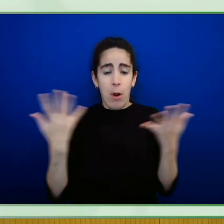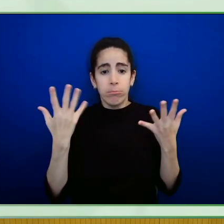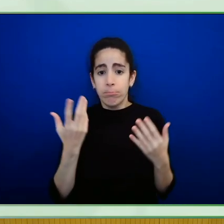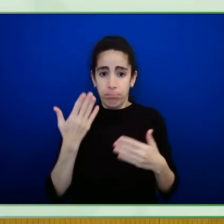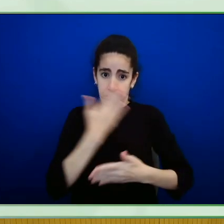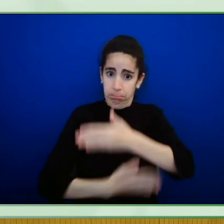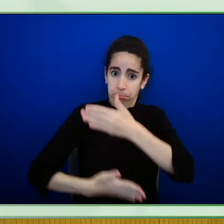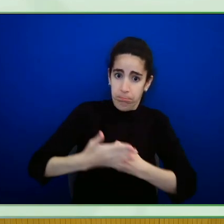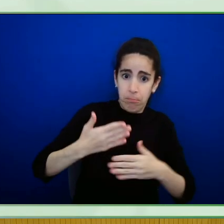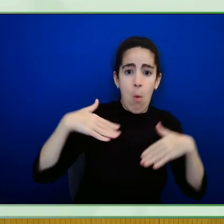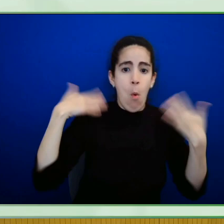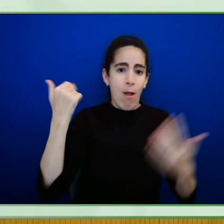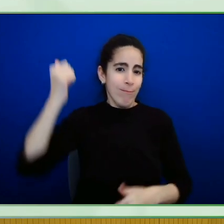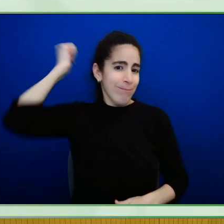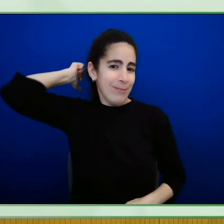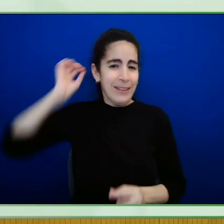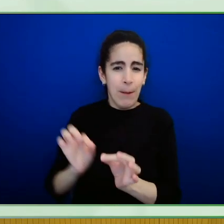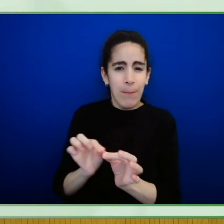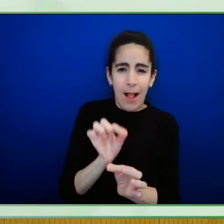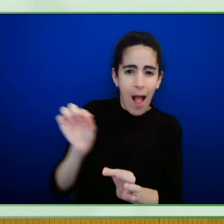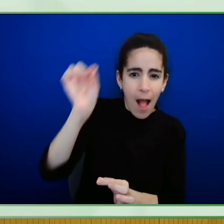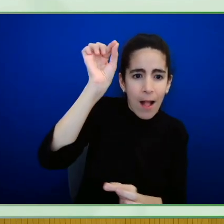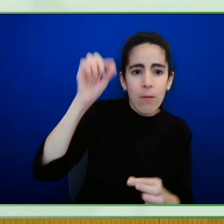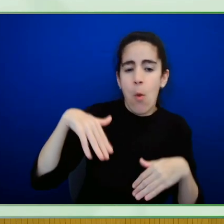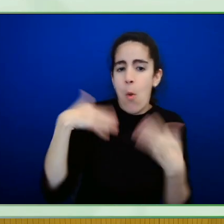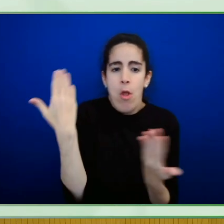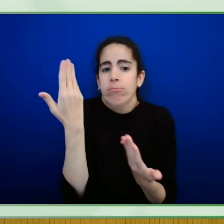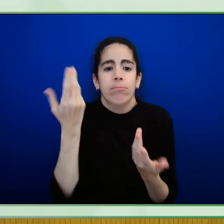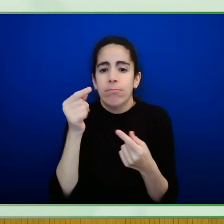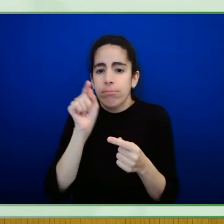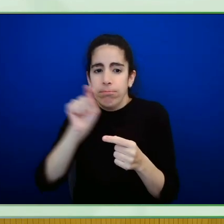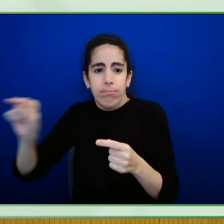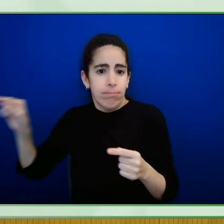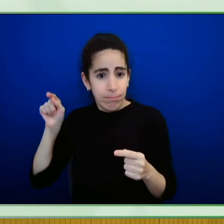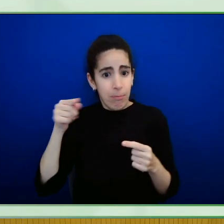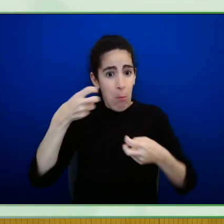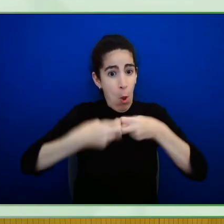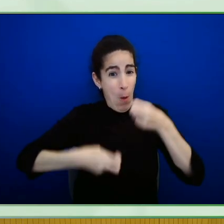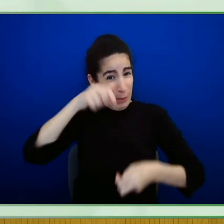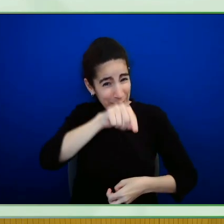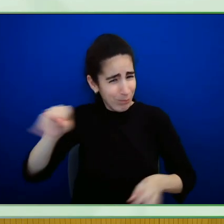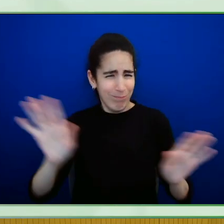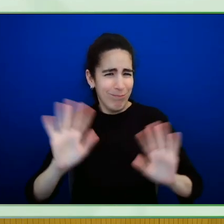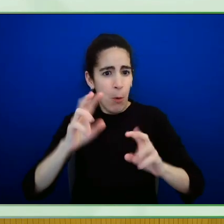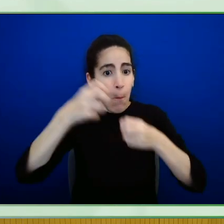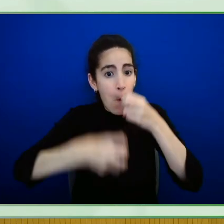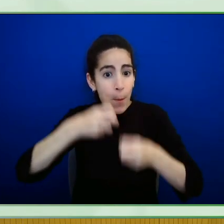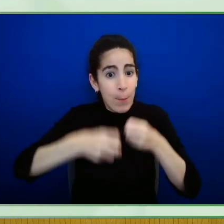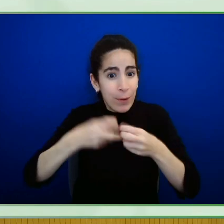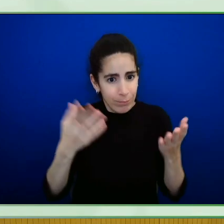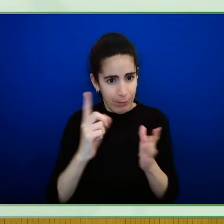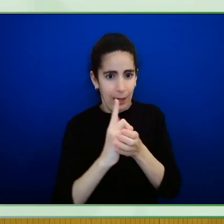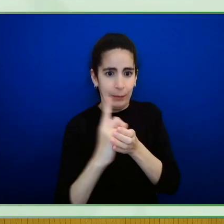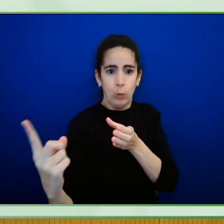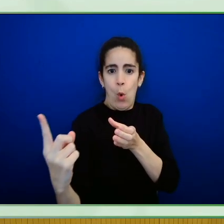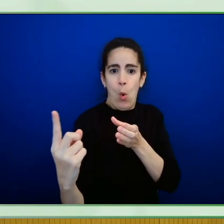problem is exclusion. Exclusion, where I come from, just in my city, there